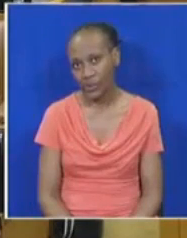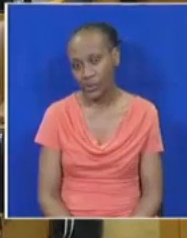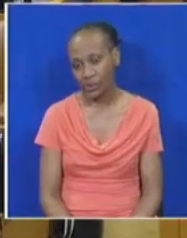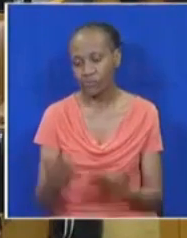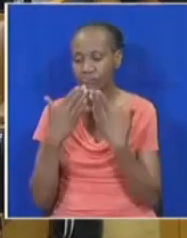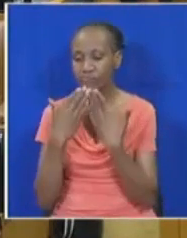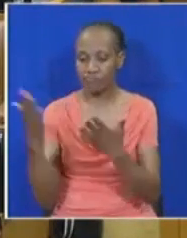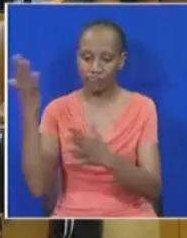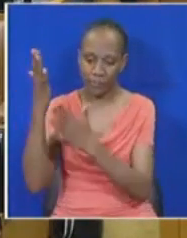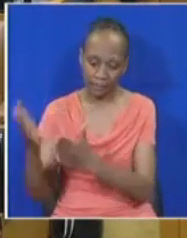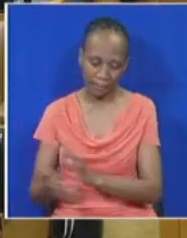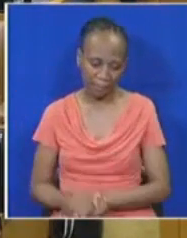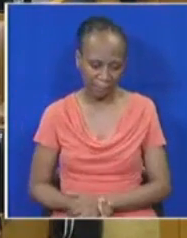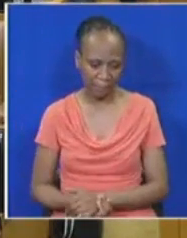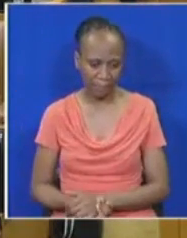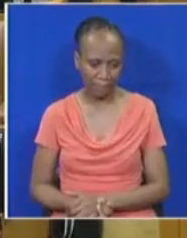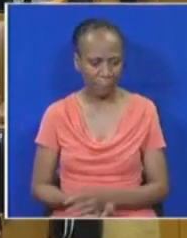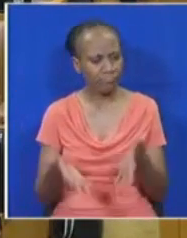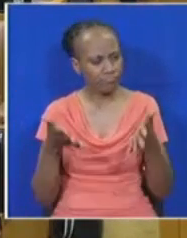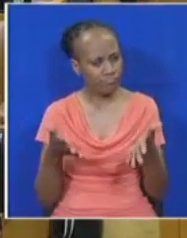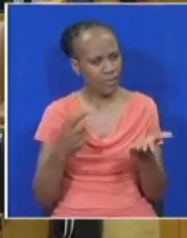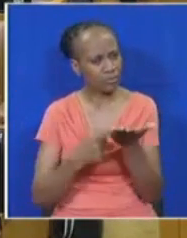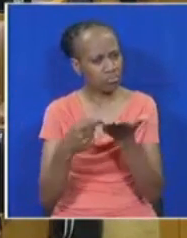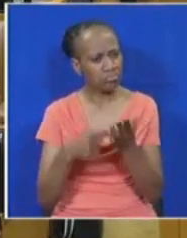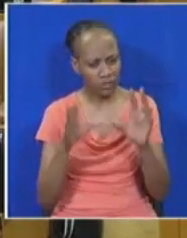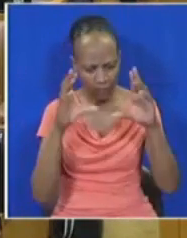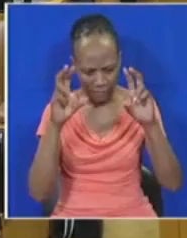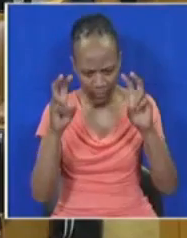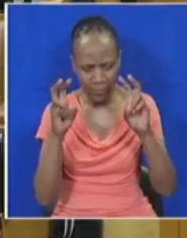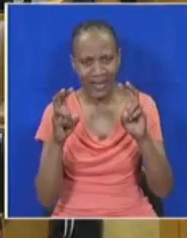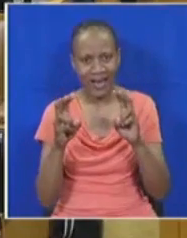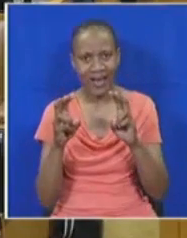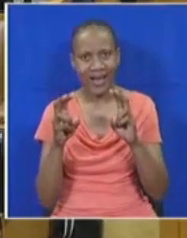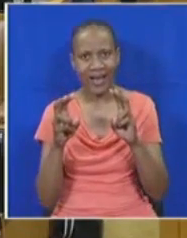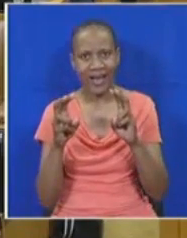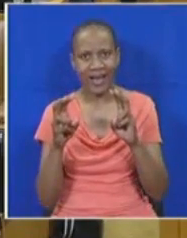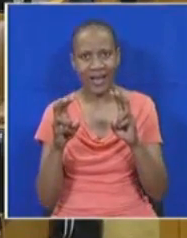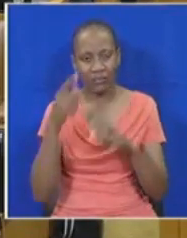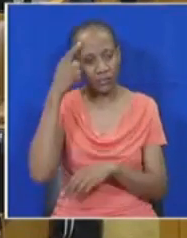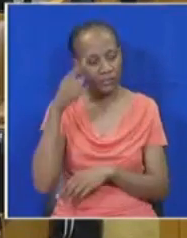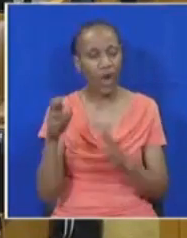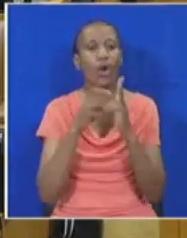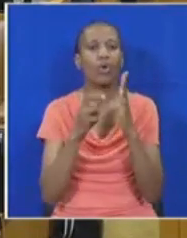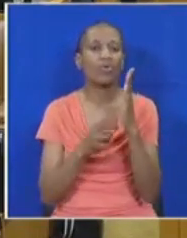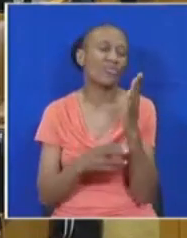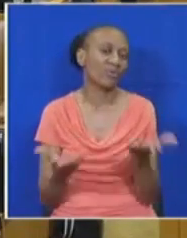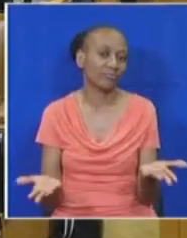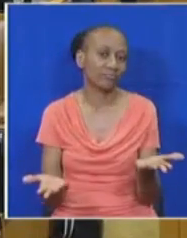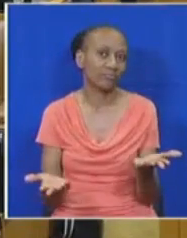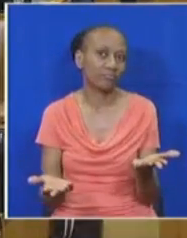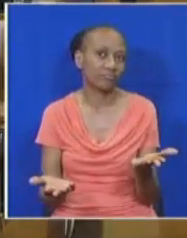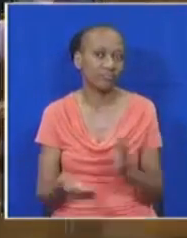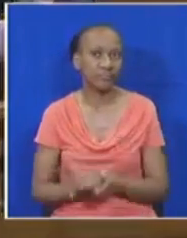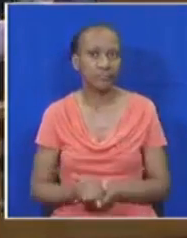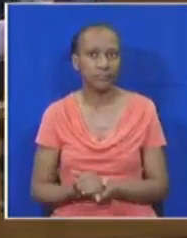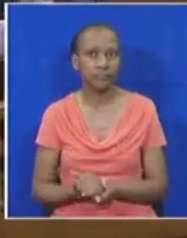Thank you, Speaker. Speaker, here we are dealing with a straightforward matter of incompetence and disregard for regulations and legislation.